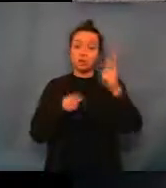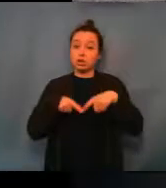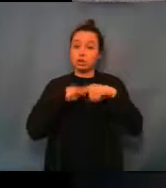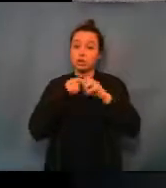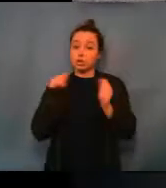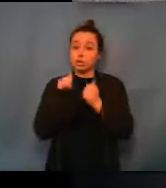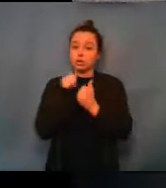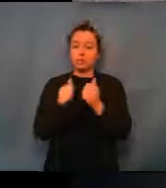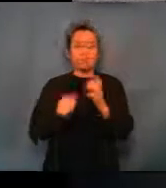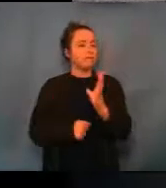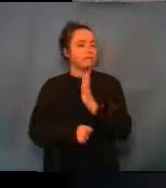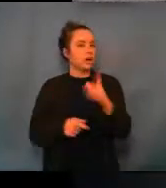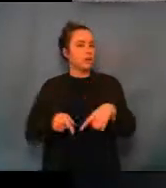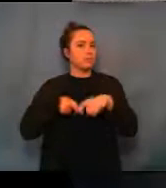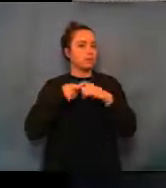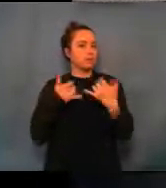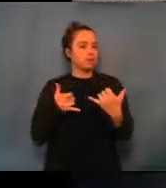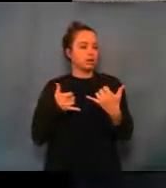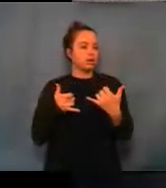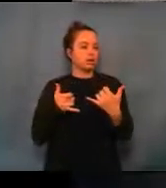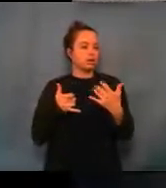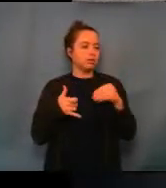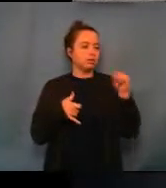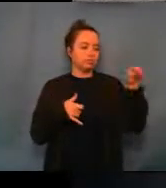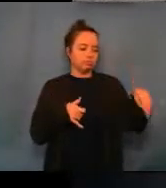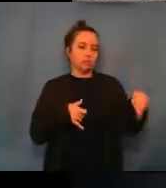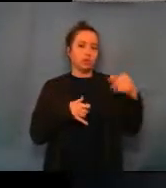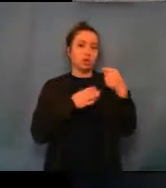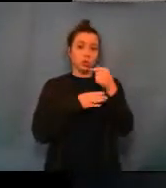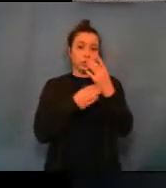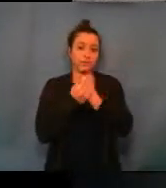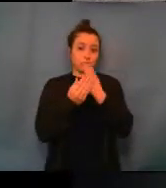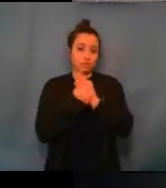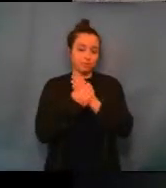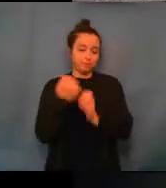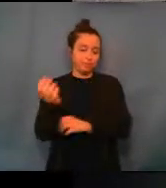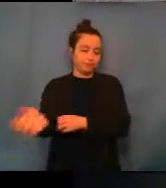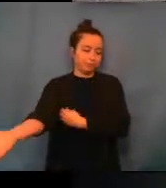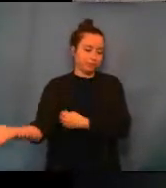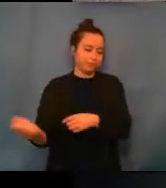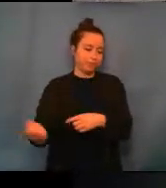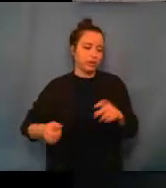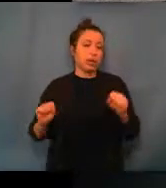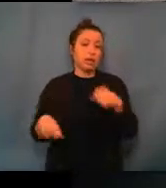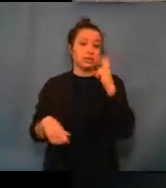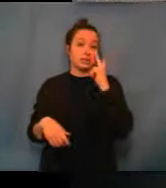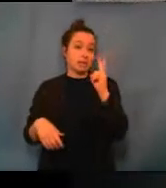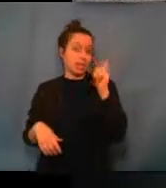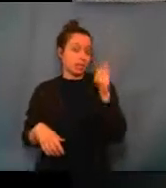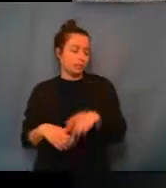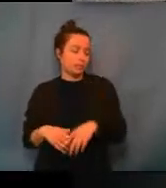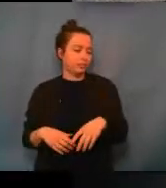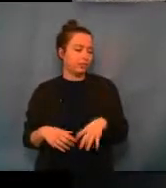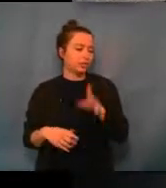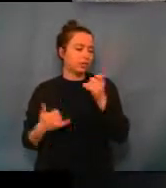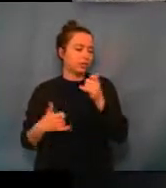can get all of them done. Okay, so put that page back in your folder when you're done. That way I can see it. Now we're